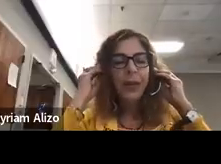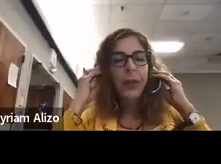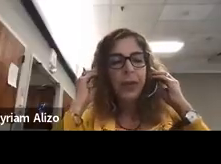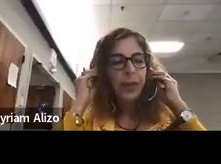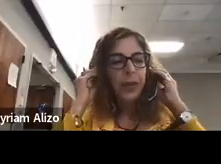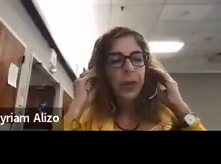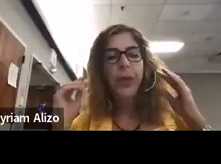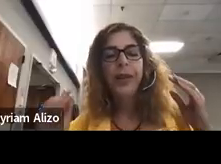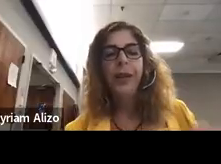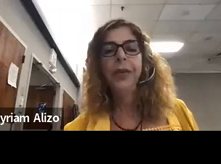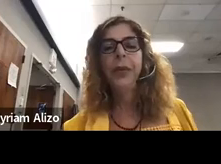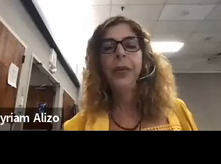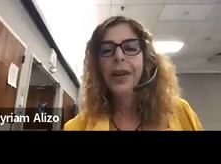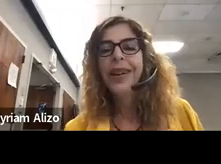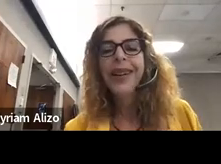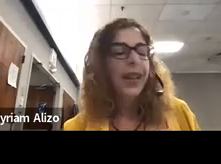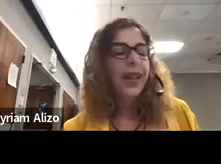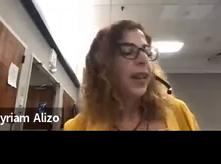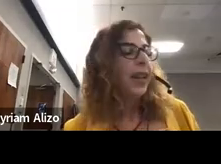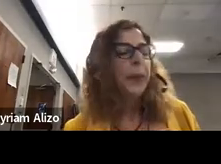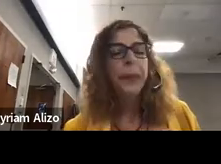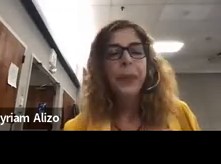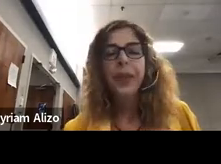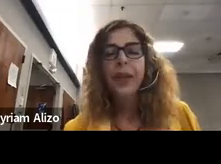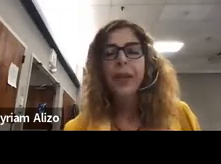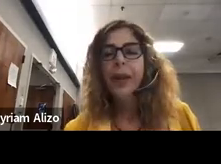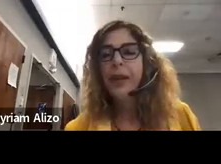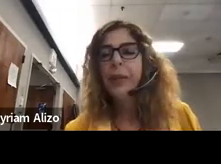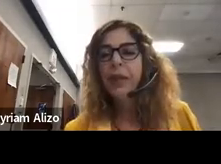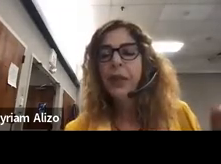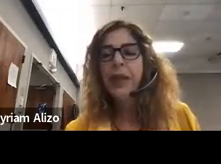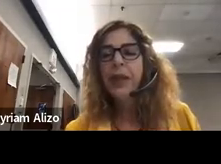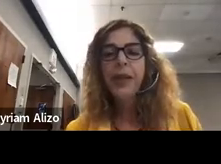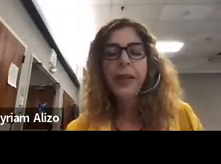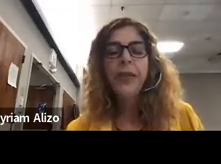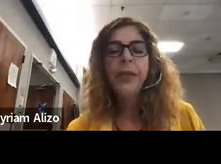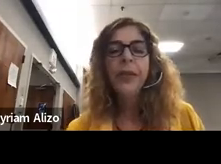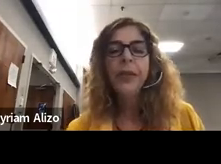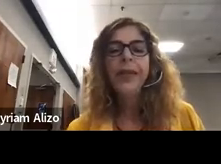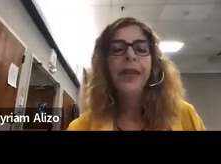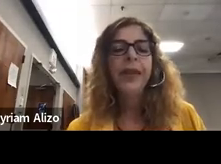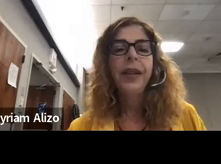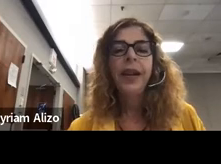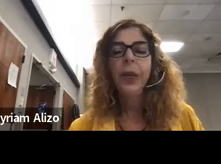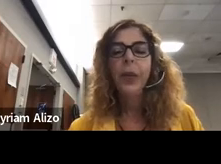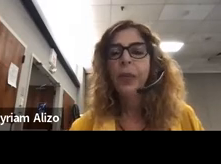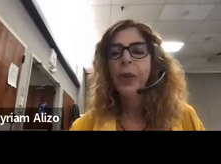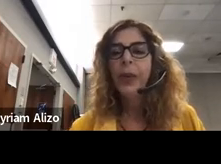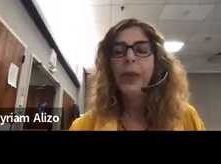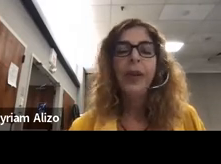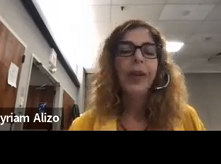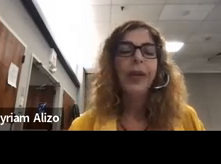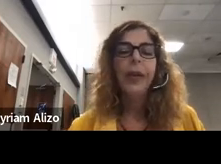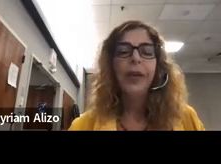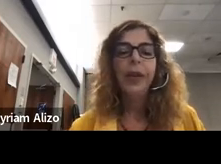Yeah, good afternoon or good morning, depending on where you are. My name is Miriam Maliso from the Race Center, and I welcome